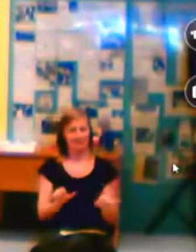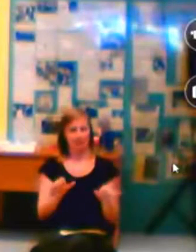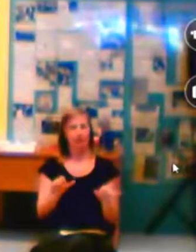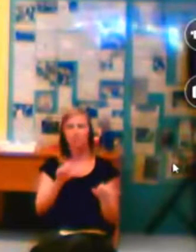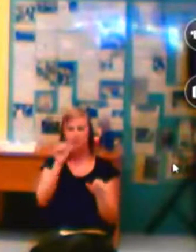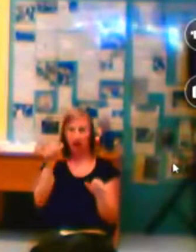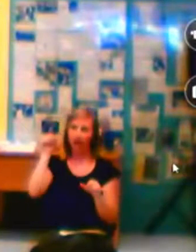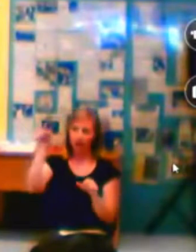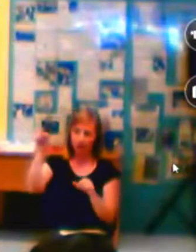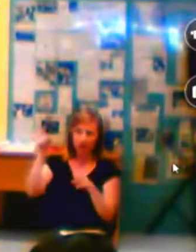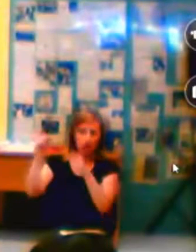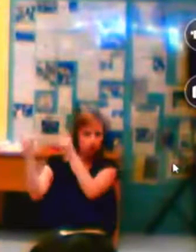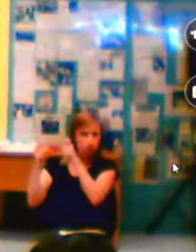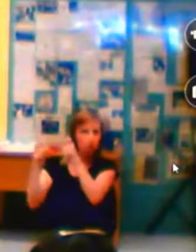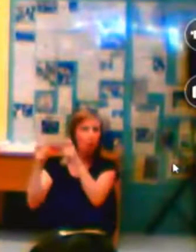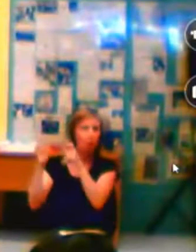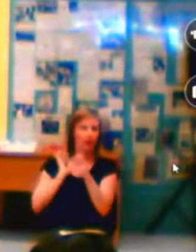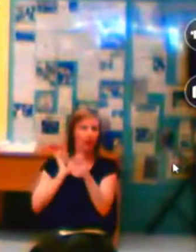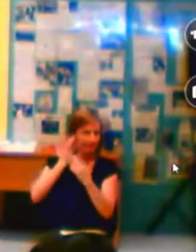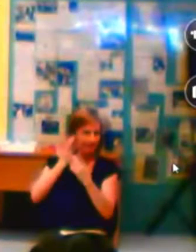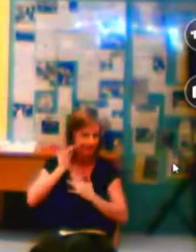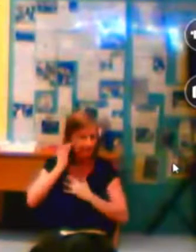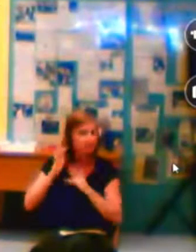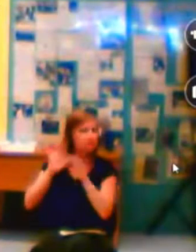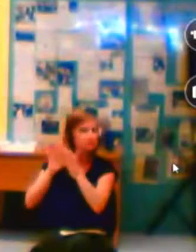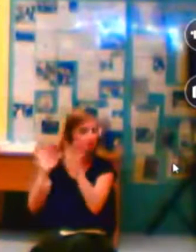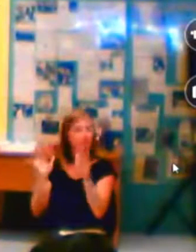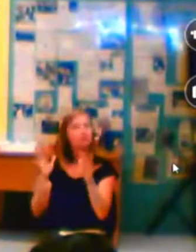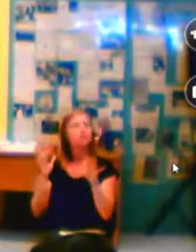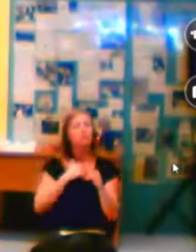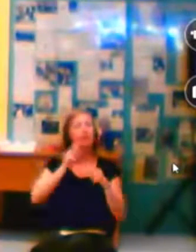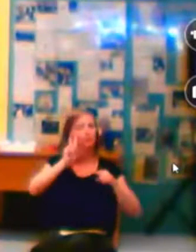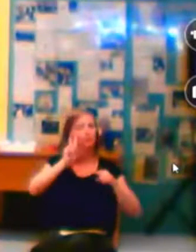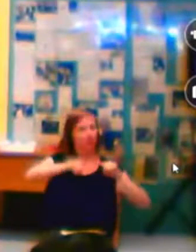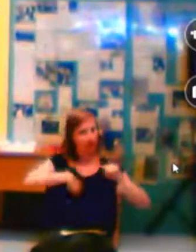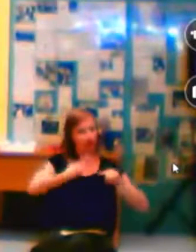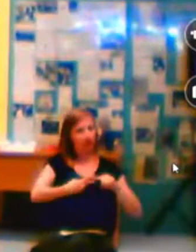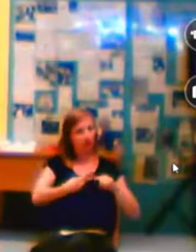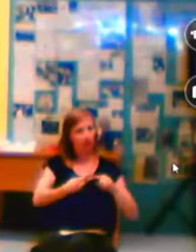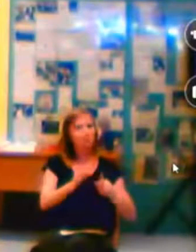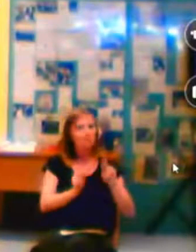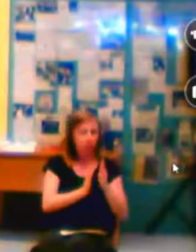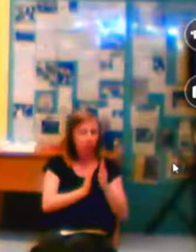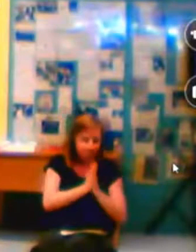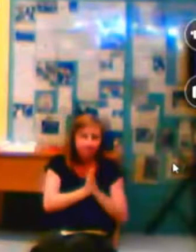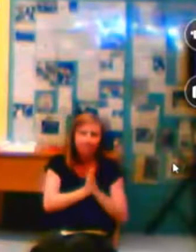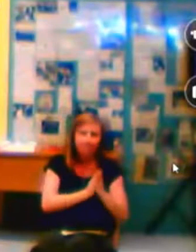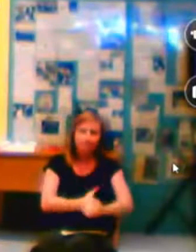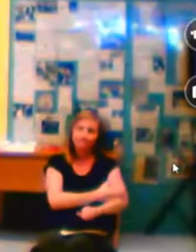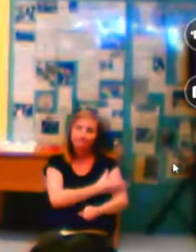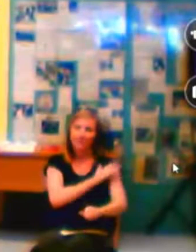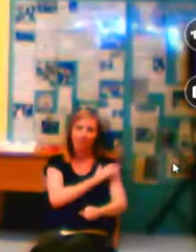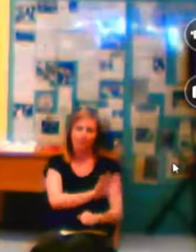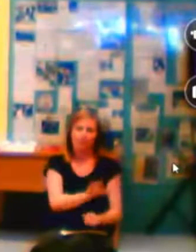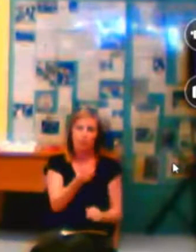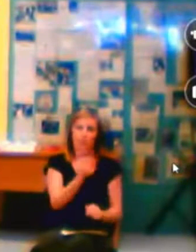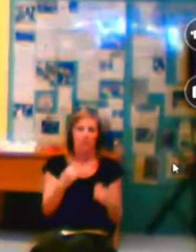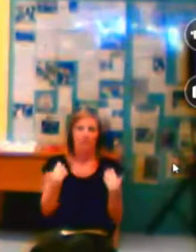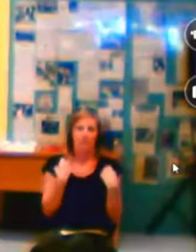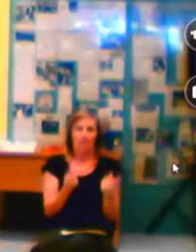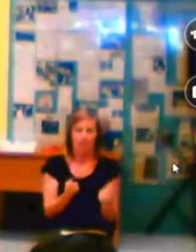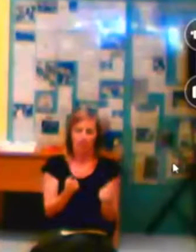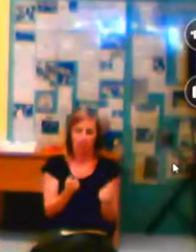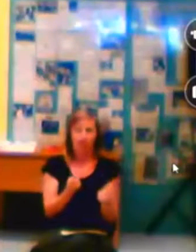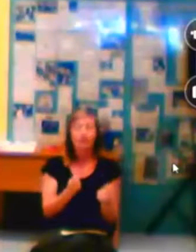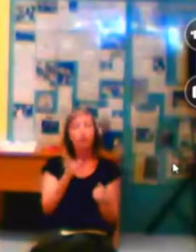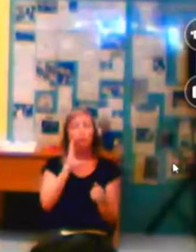Colorado. Colorado Care redesigned our current profit-driven and corporate-controlled disease care system into